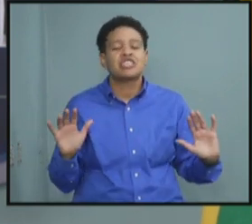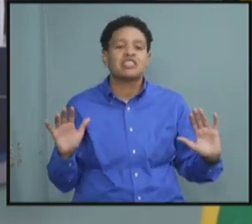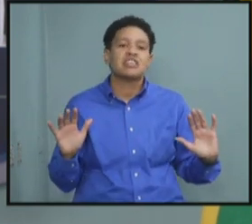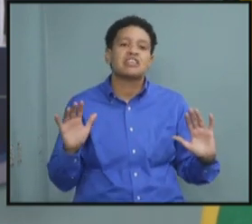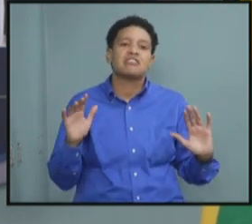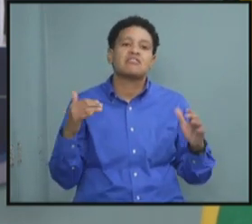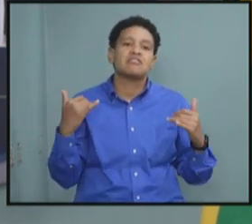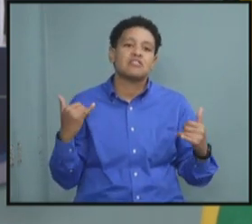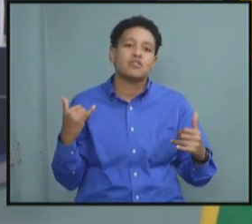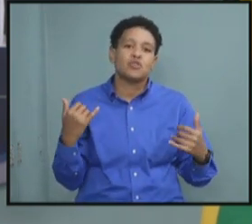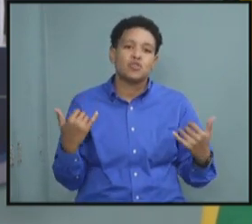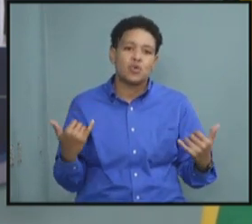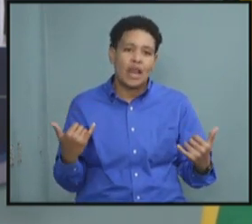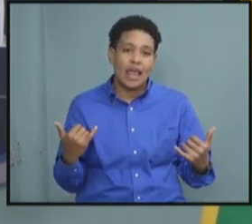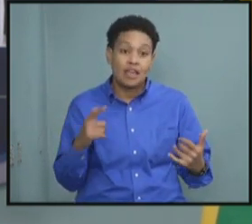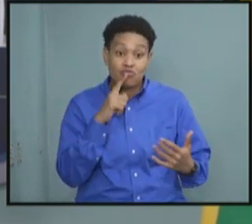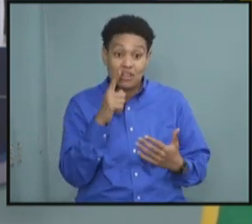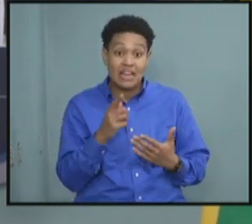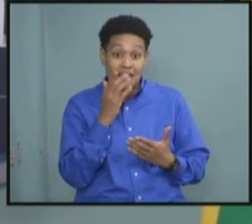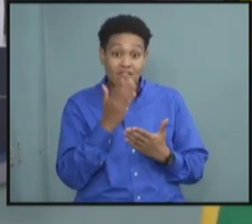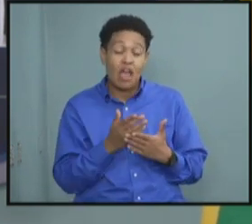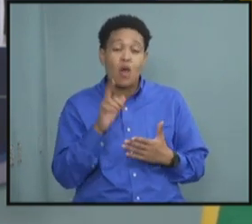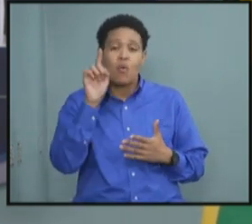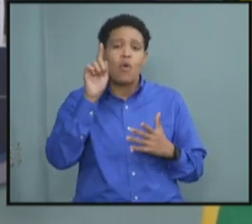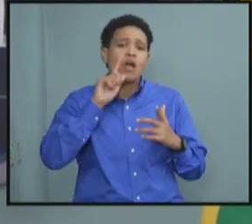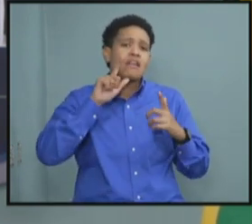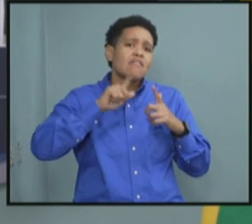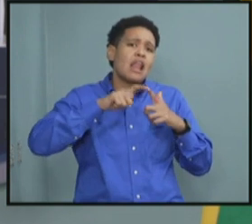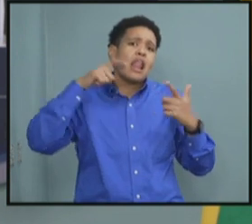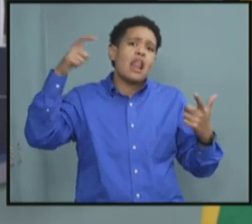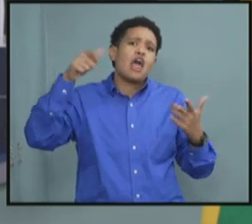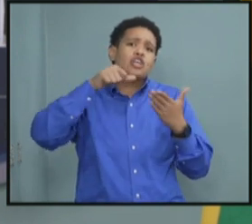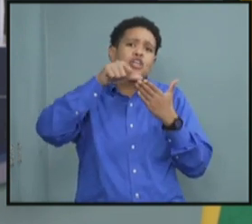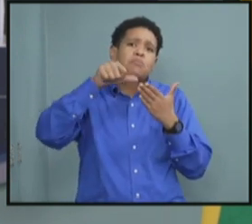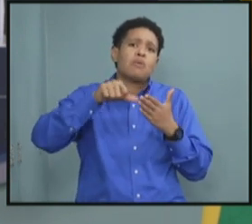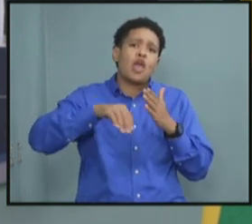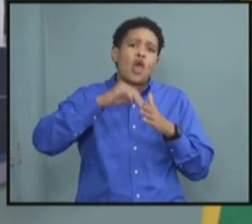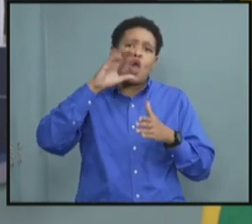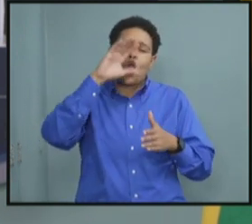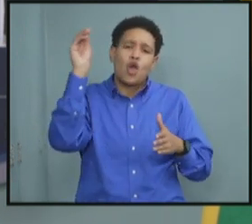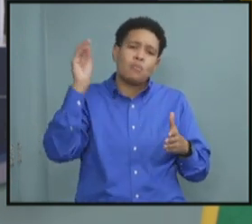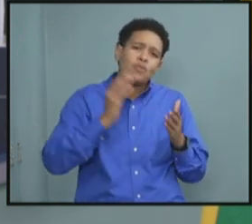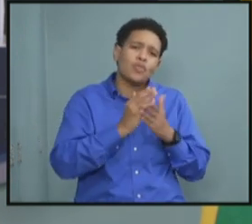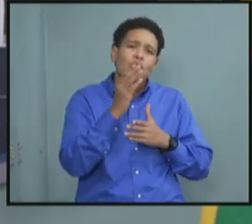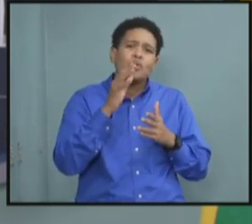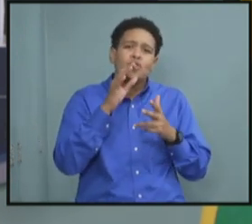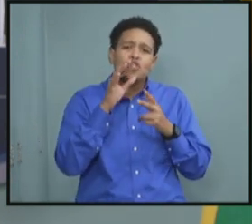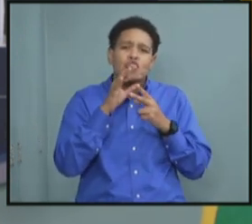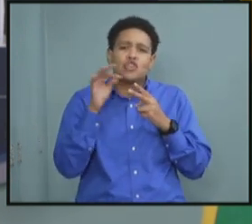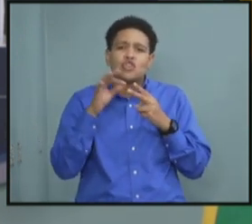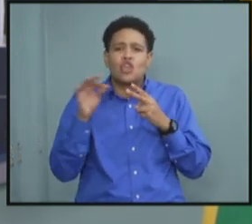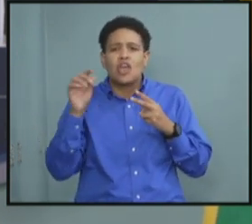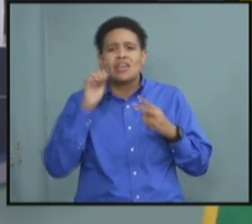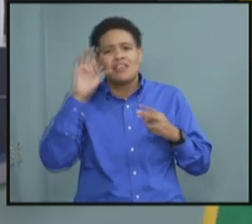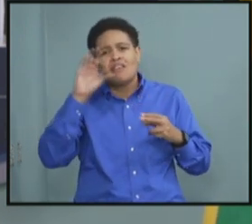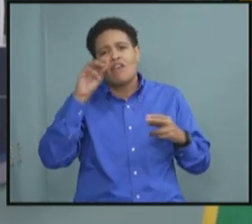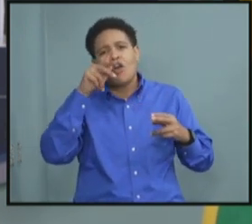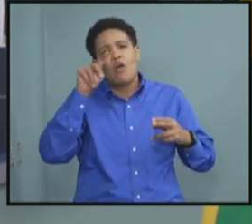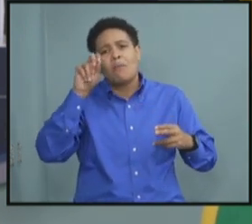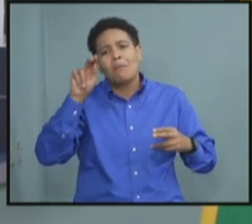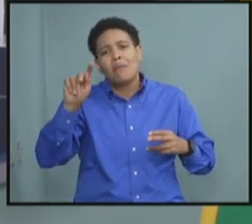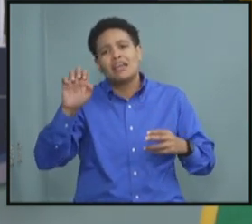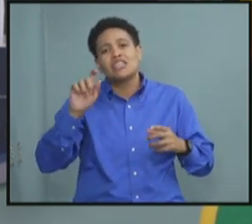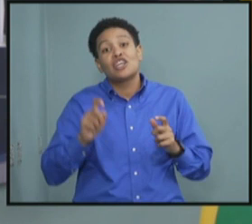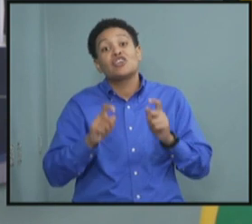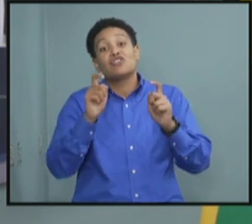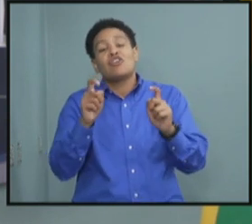at today. In fact, one of the larger payout companies, by choice of compassionate grant